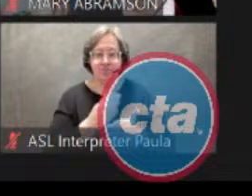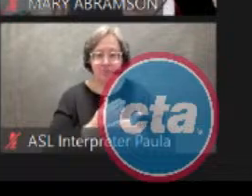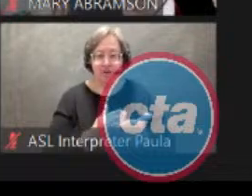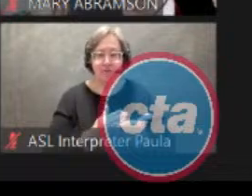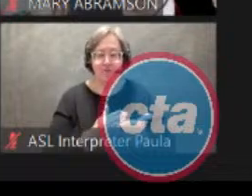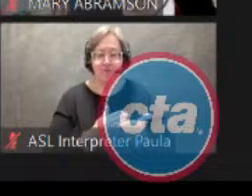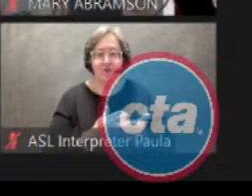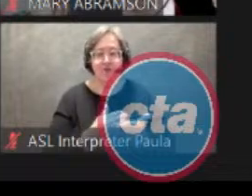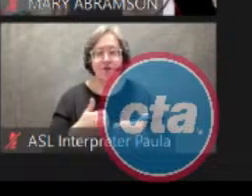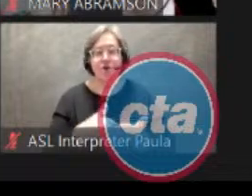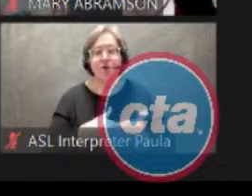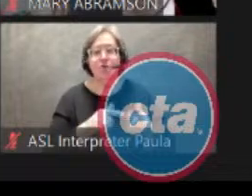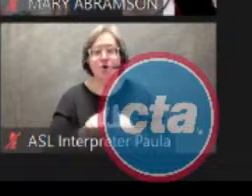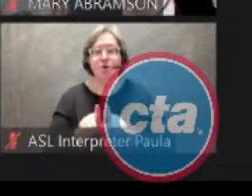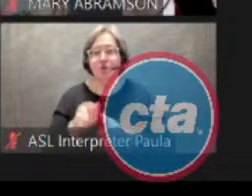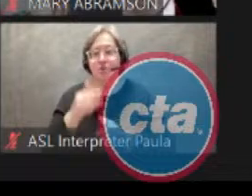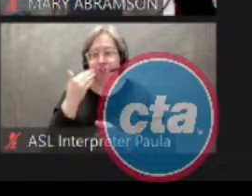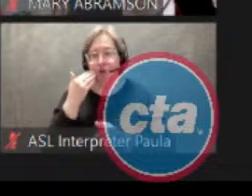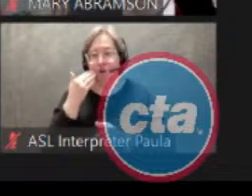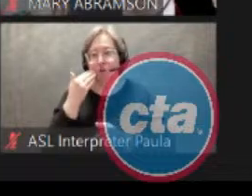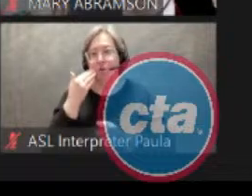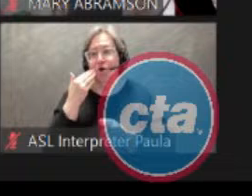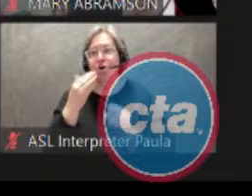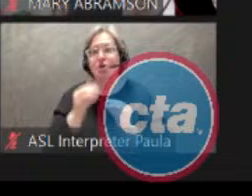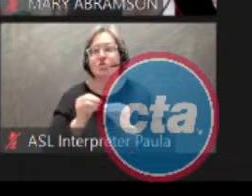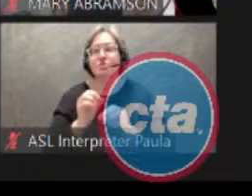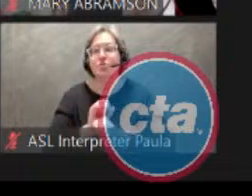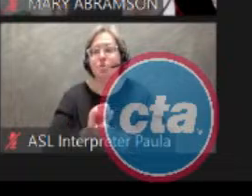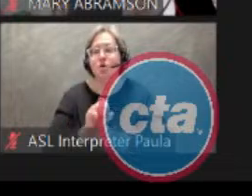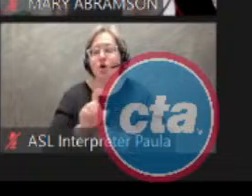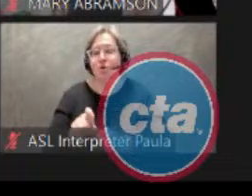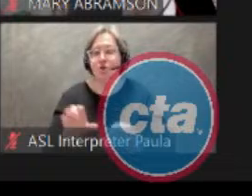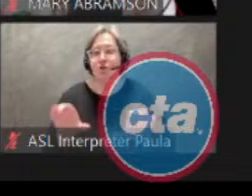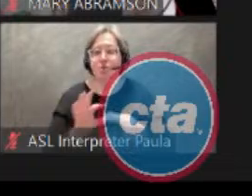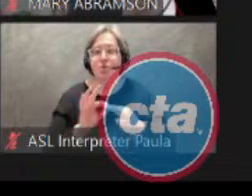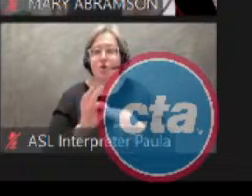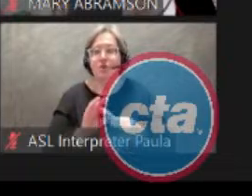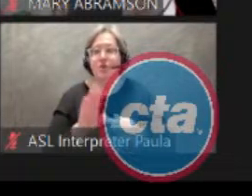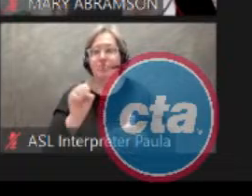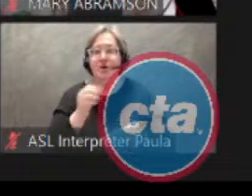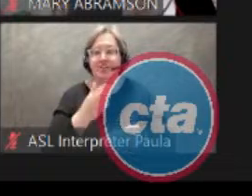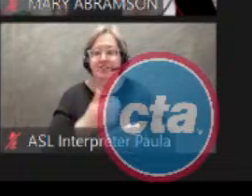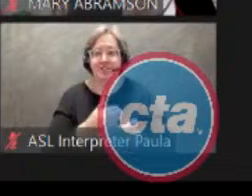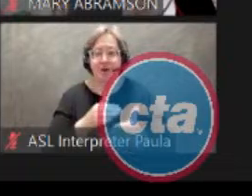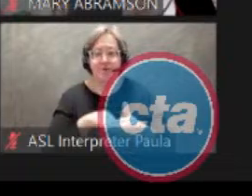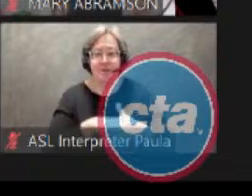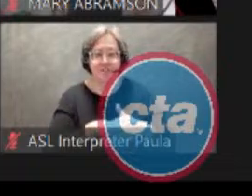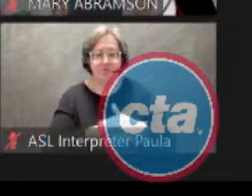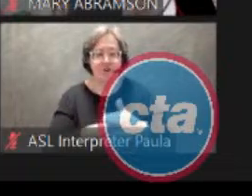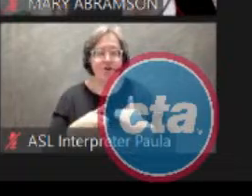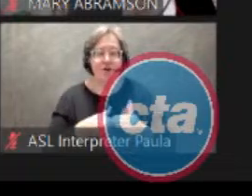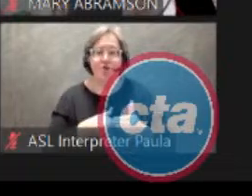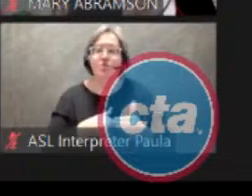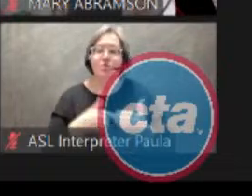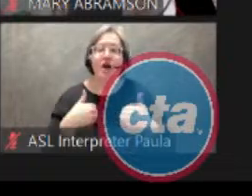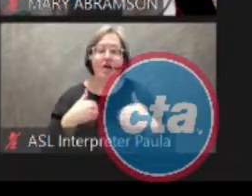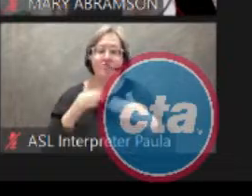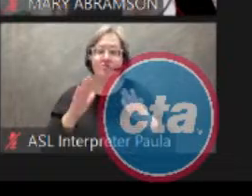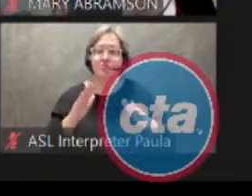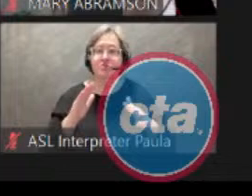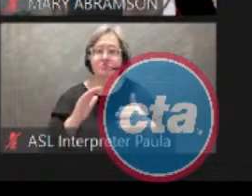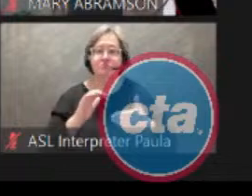it. We also know that there is more work that needs to be done around bus stop accessibility, which we are great partners with CDOT